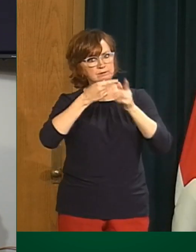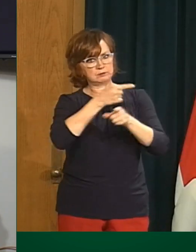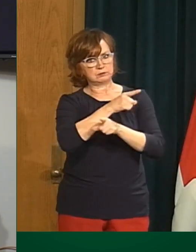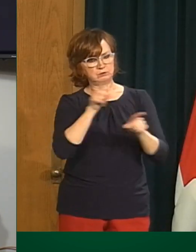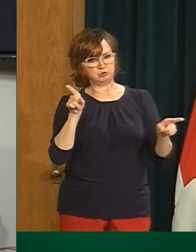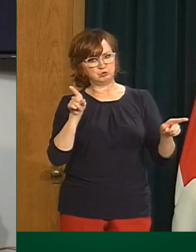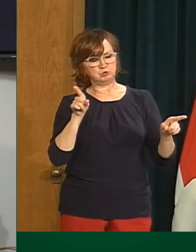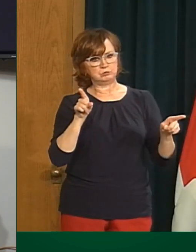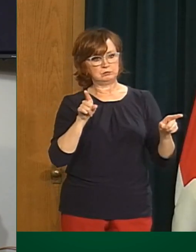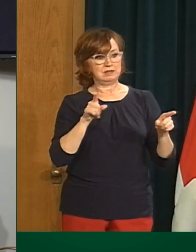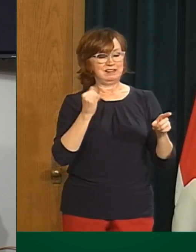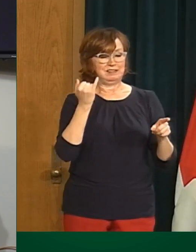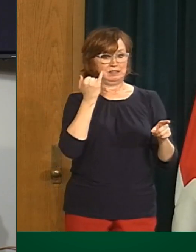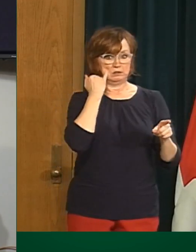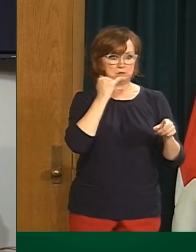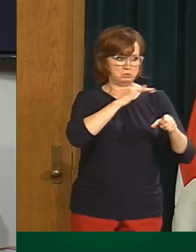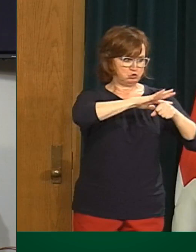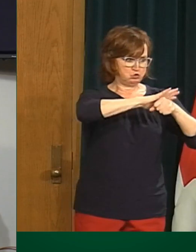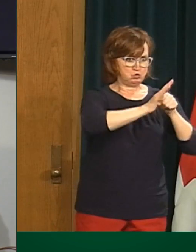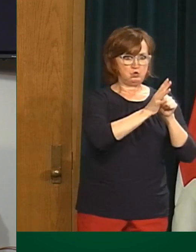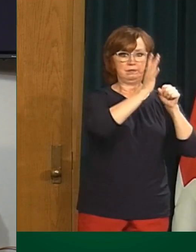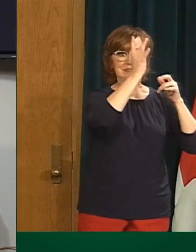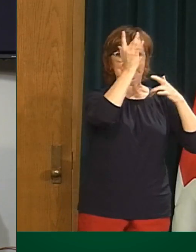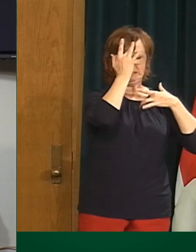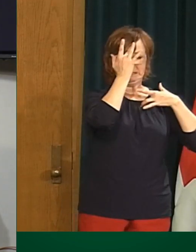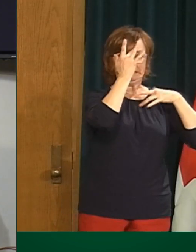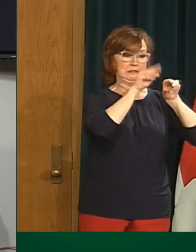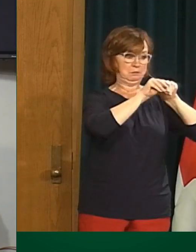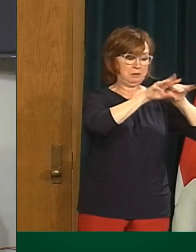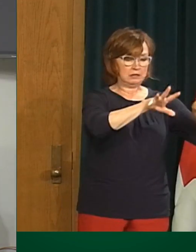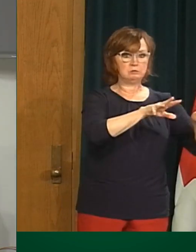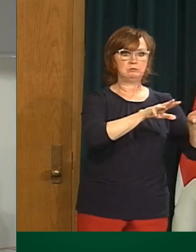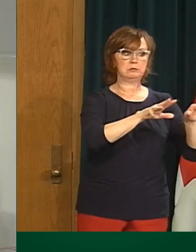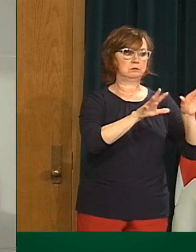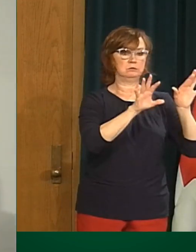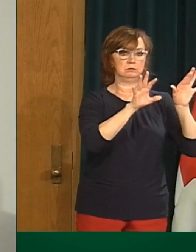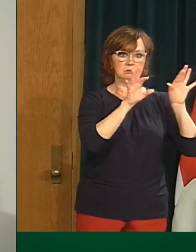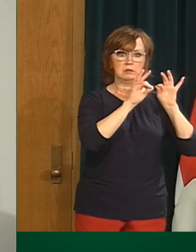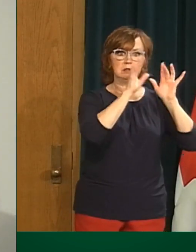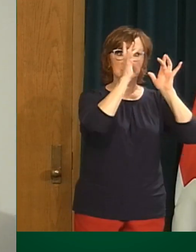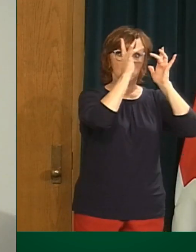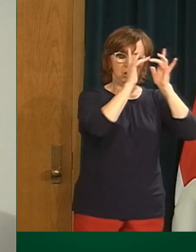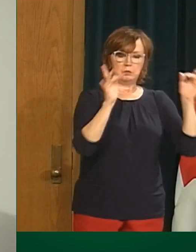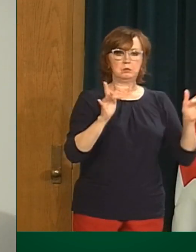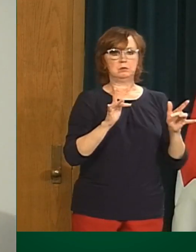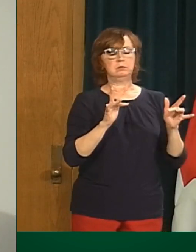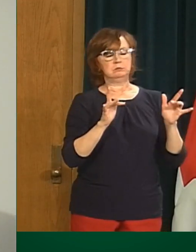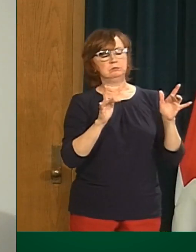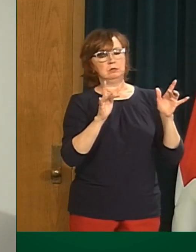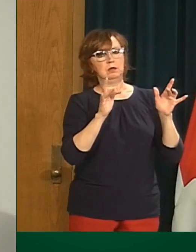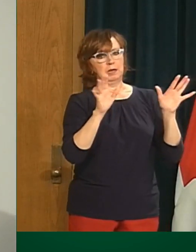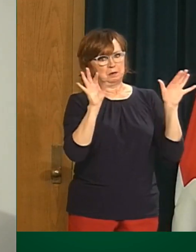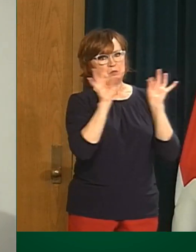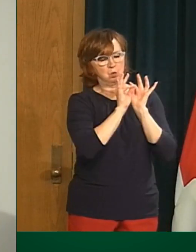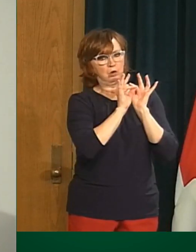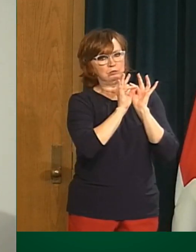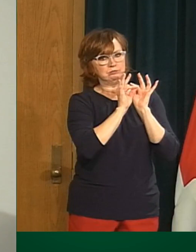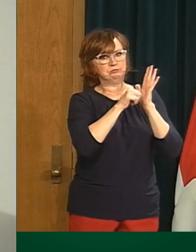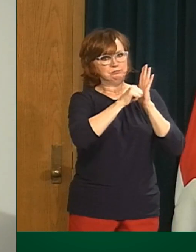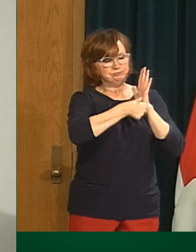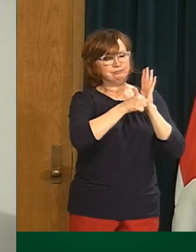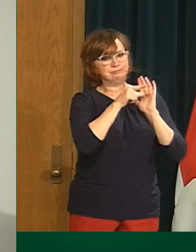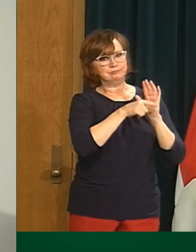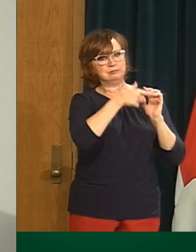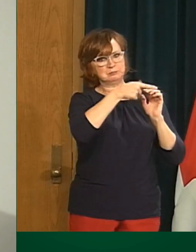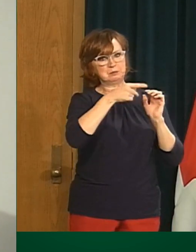care, whether it's COVID-related or other urgent care that's required, it's essential that the healthcare system has PPE available,